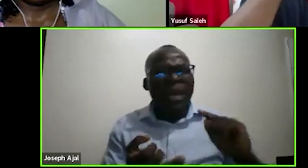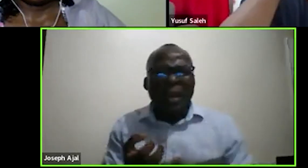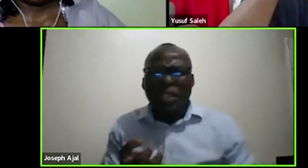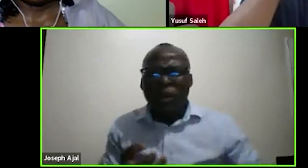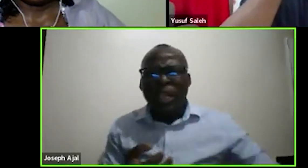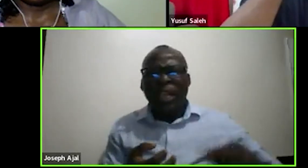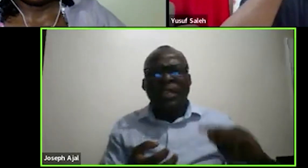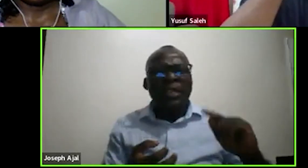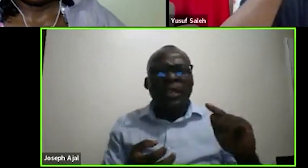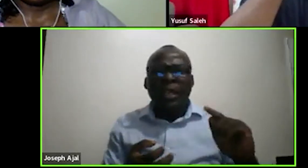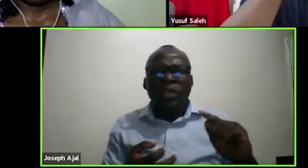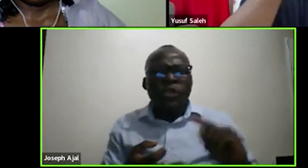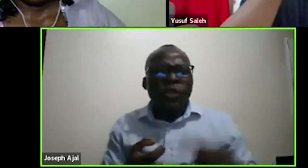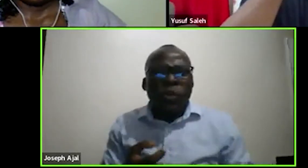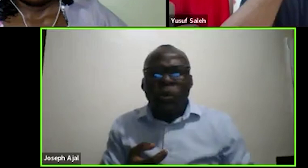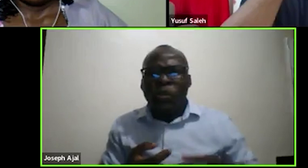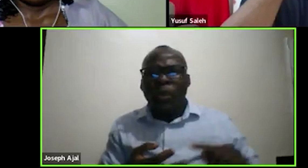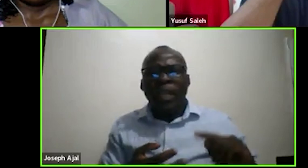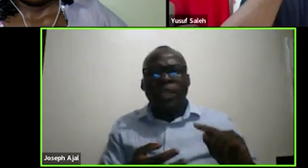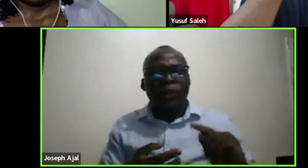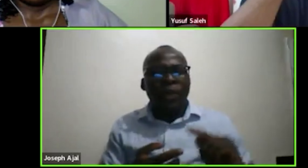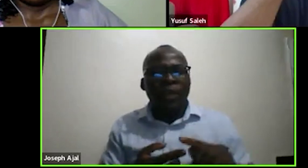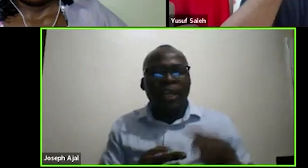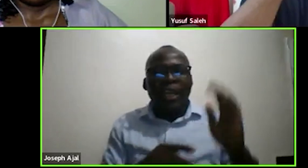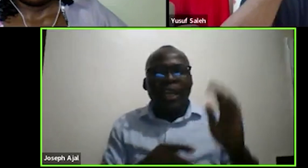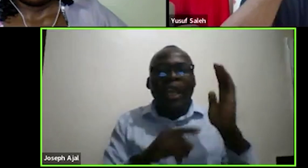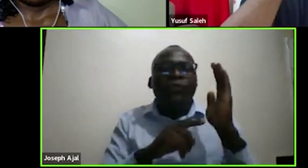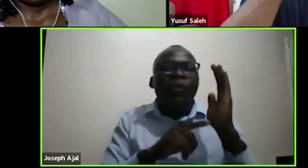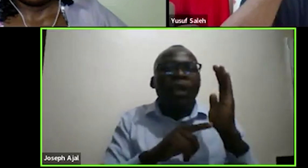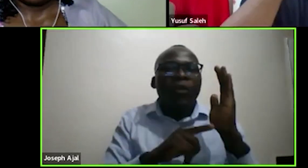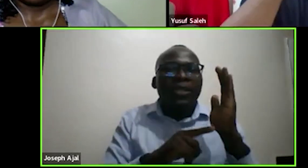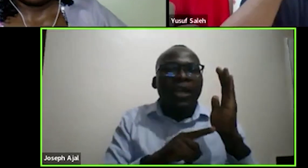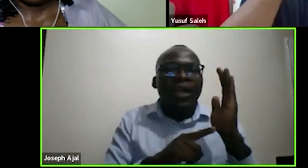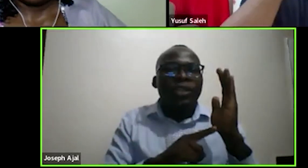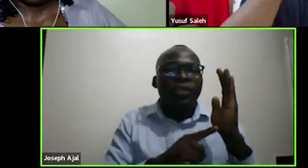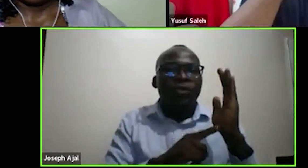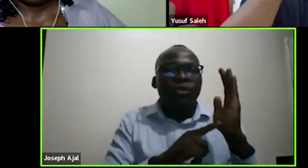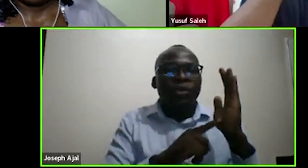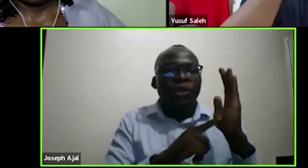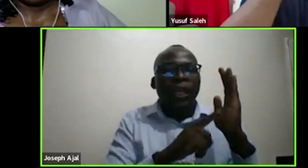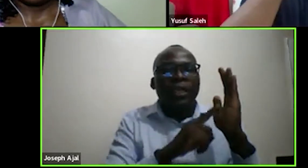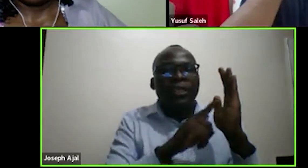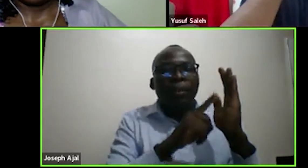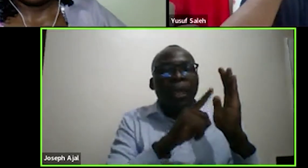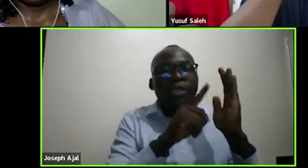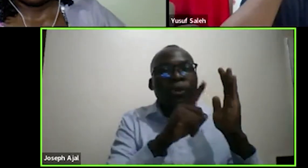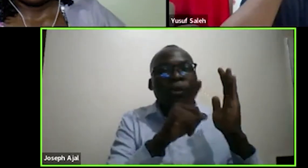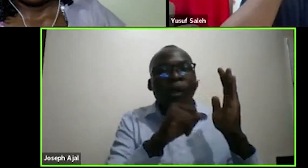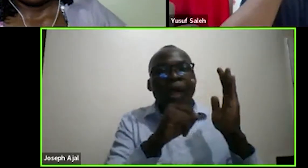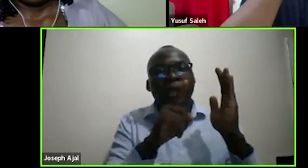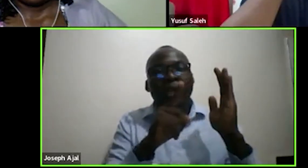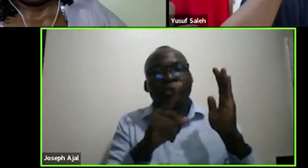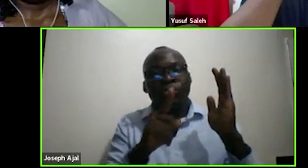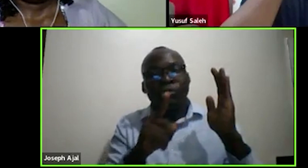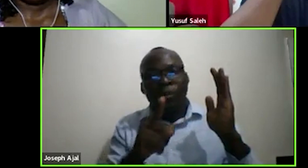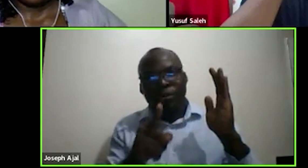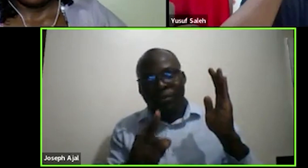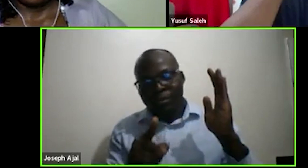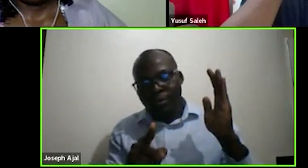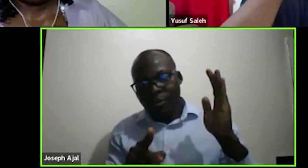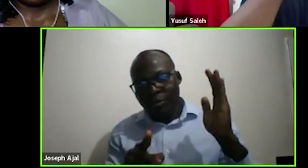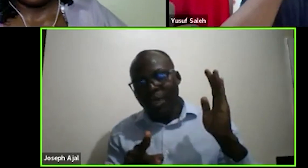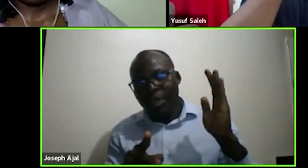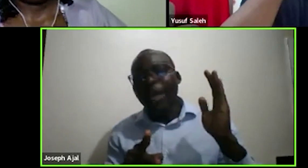in marriage, whether in schools, whether in your career, every one of us has to hit the plateau and begin to